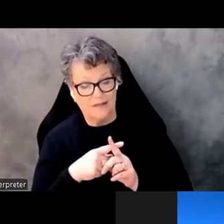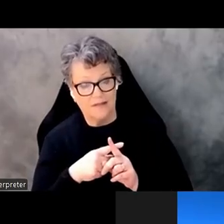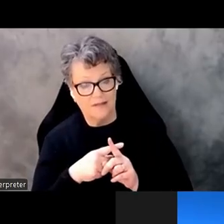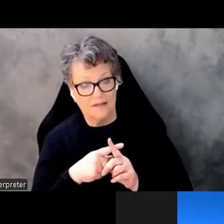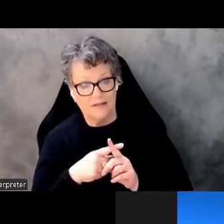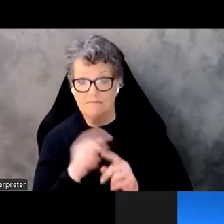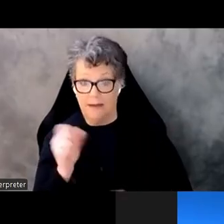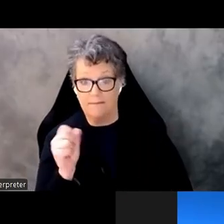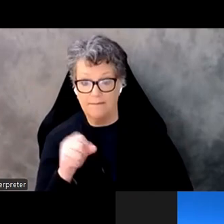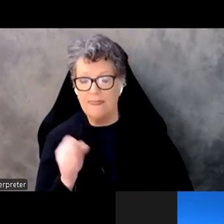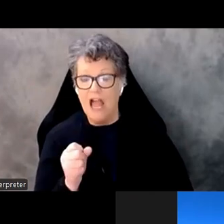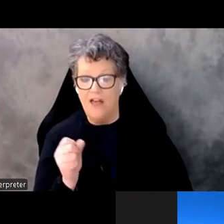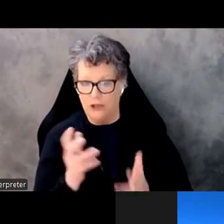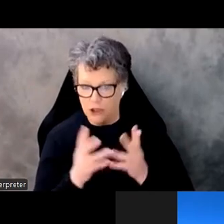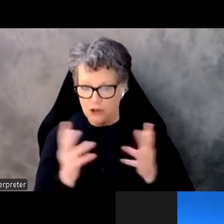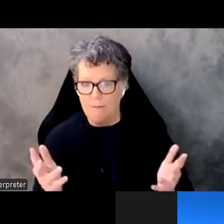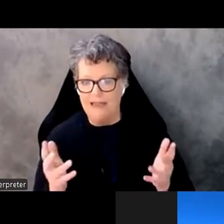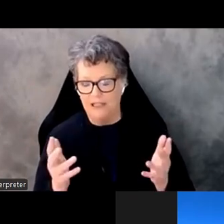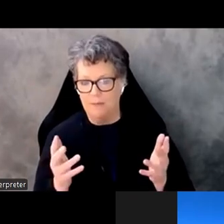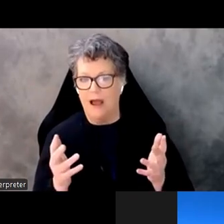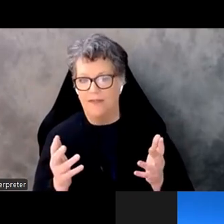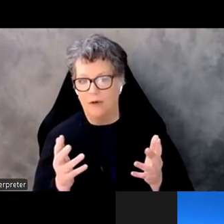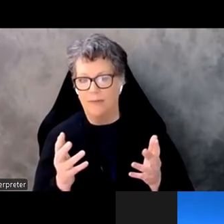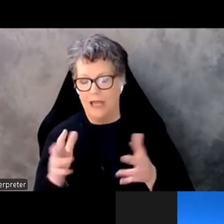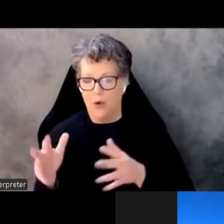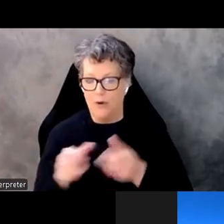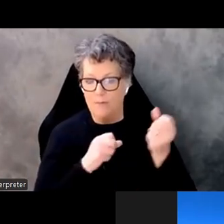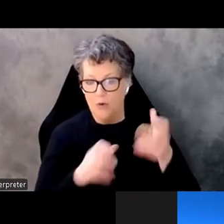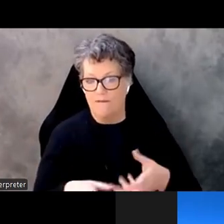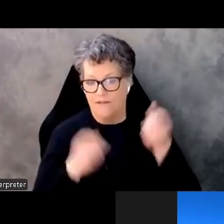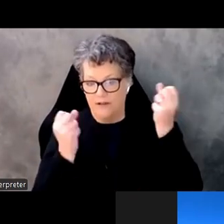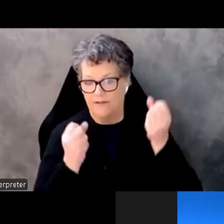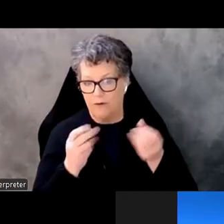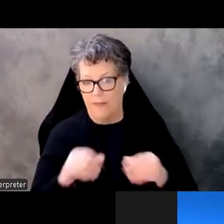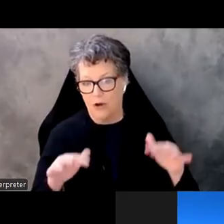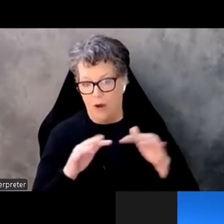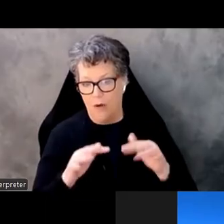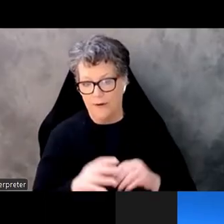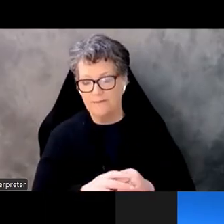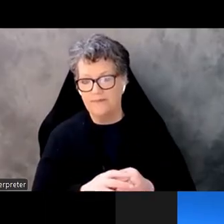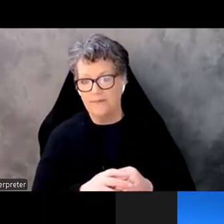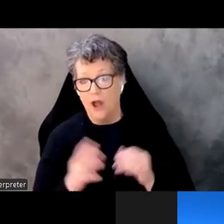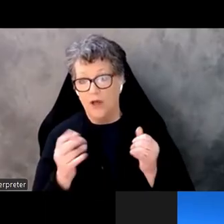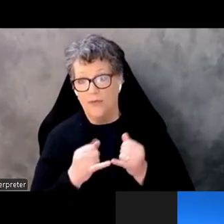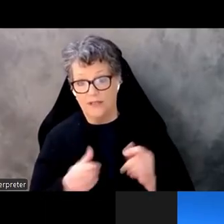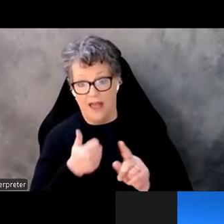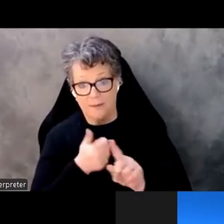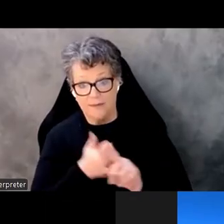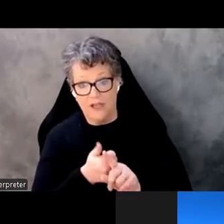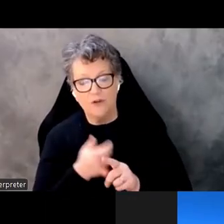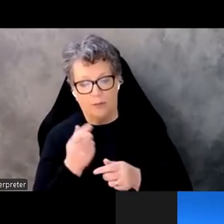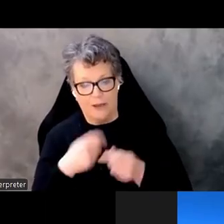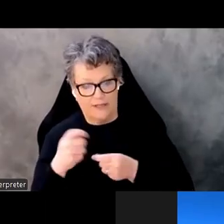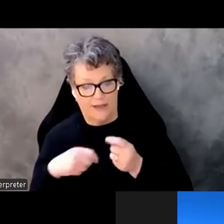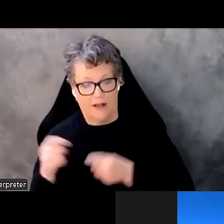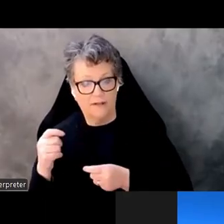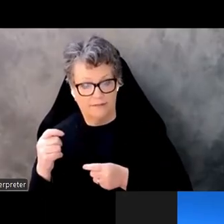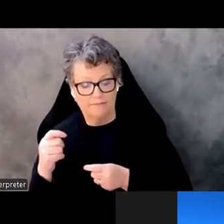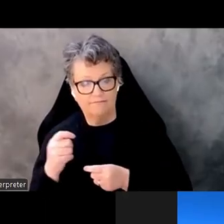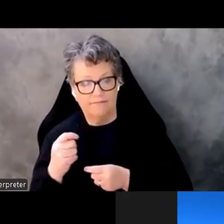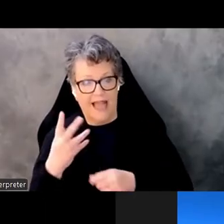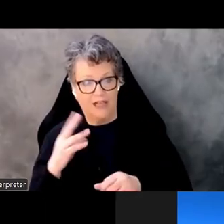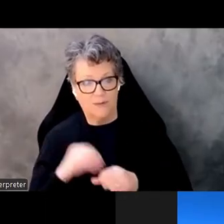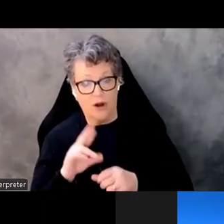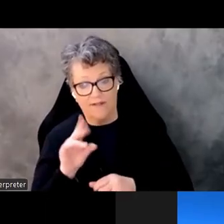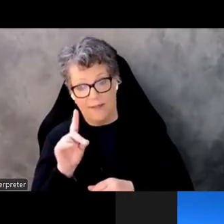Yeah, there is a tremendous amount that is being removed from the ground. Those lines themselves are being recycled, so as part of the